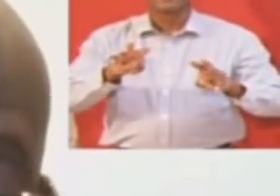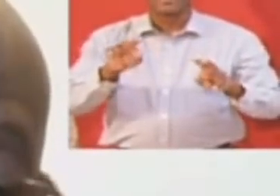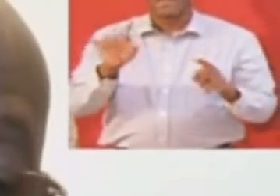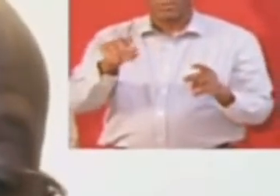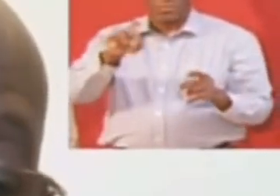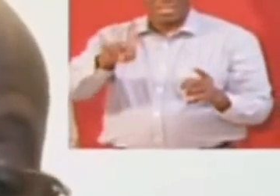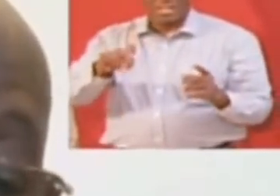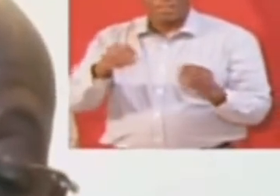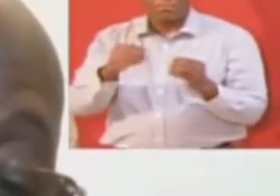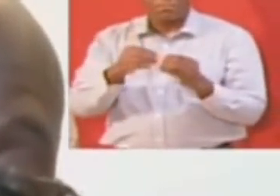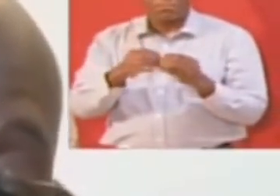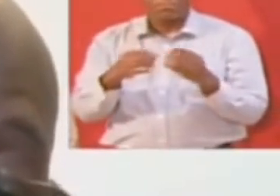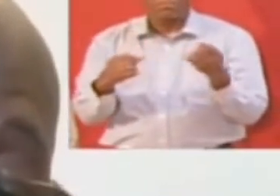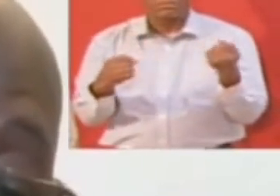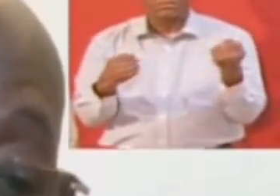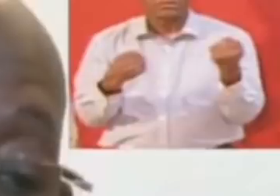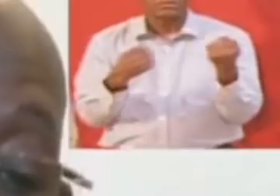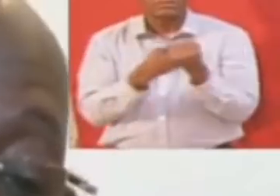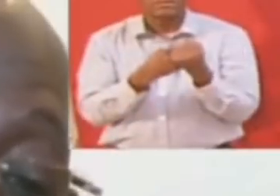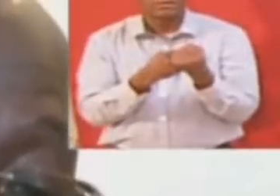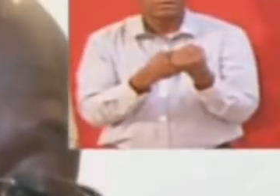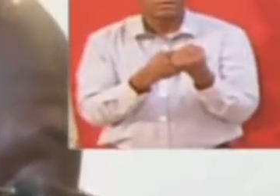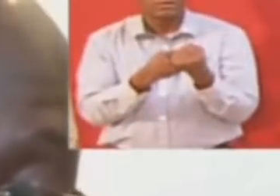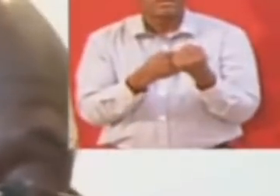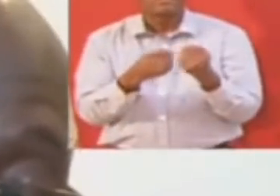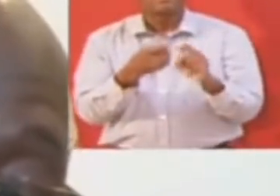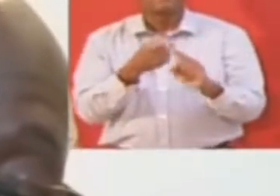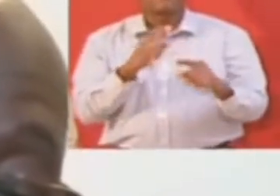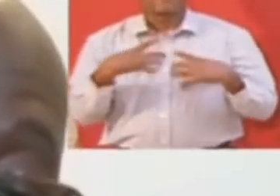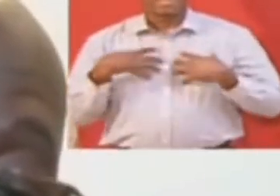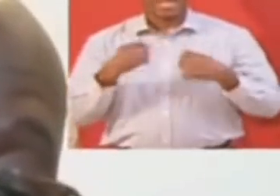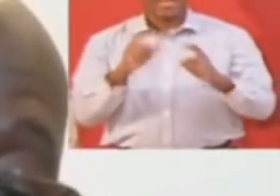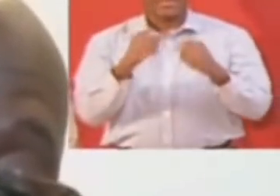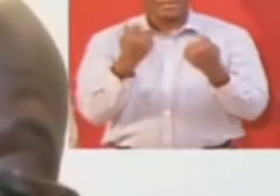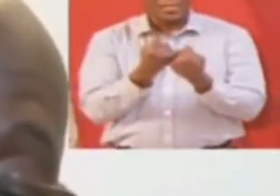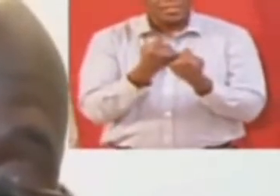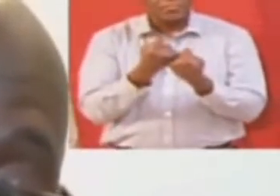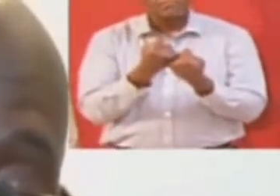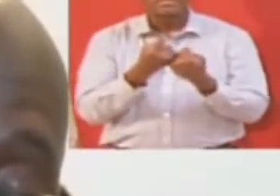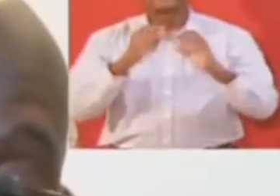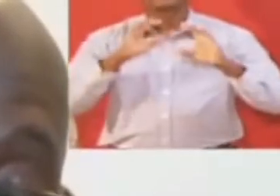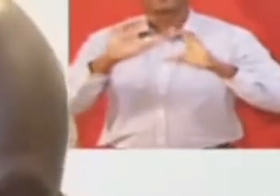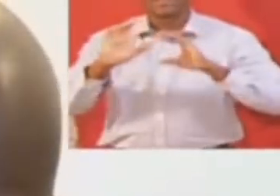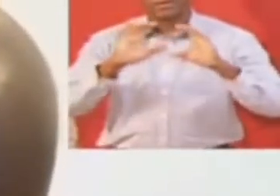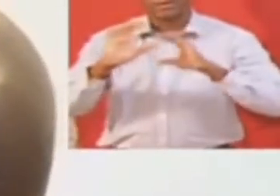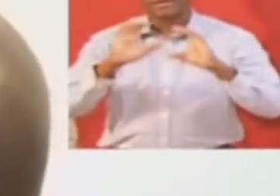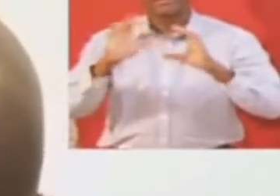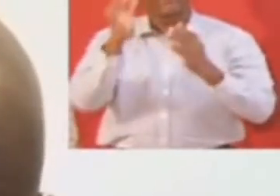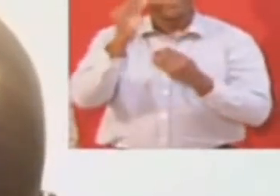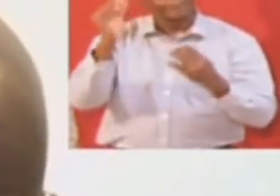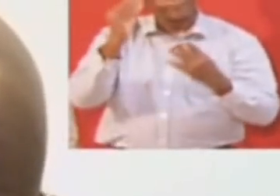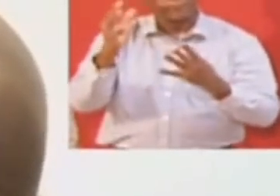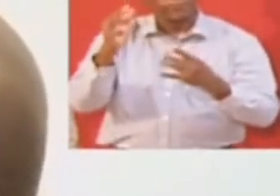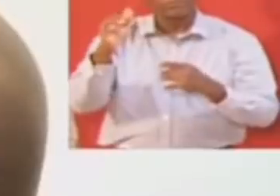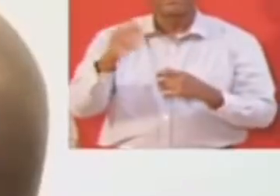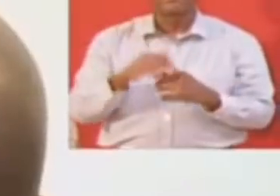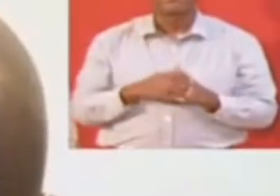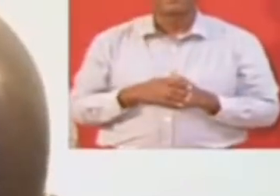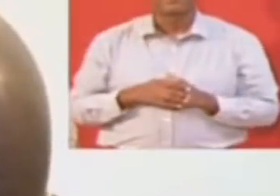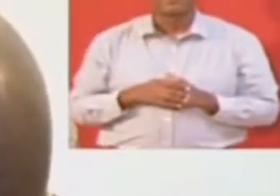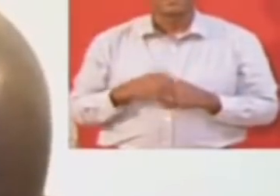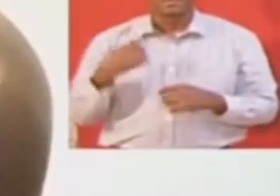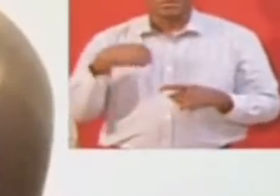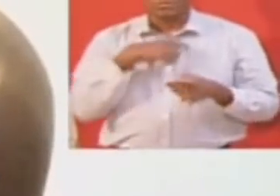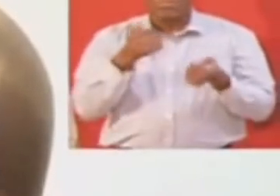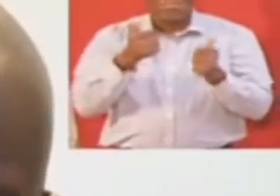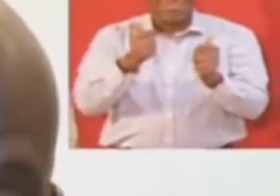and involvement of the health team, you communicate and share the infrastructure that we have. We try to